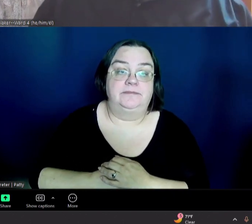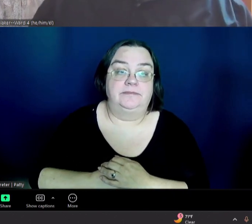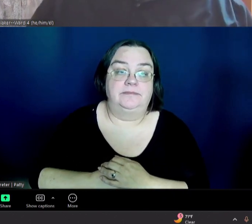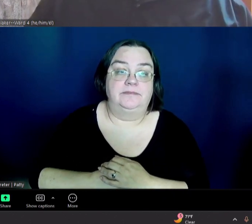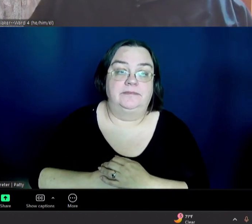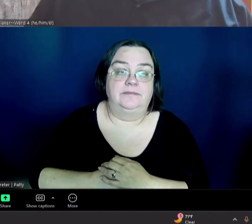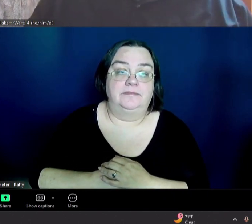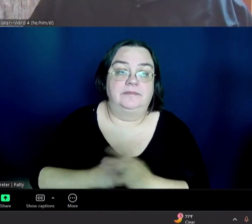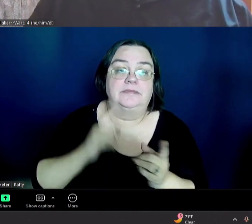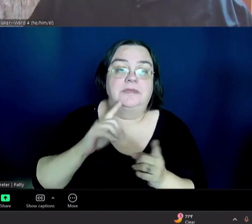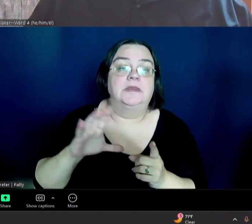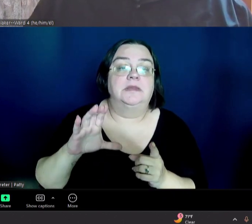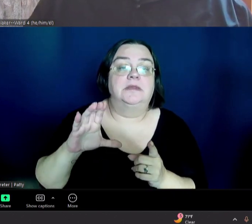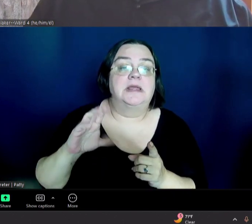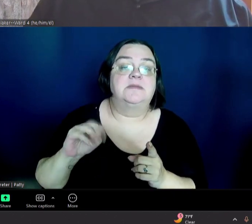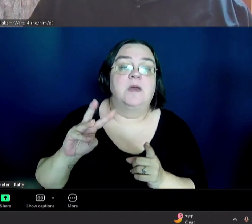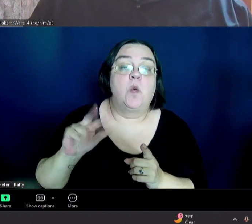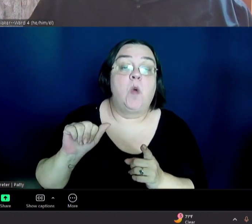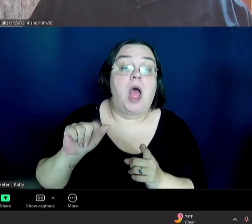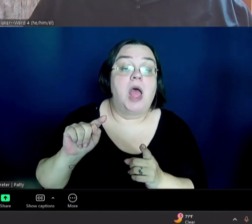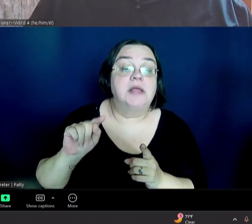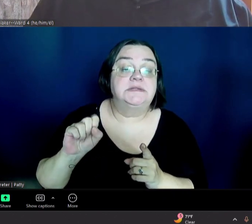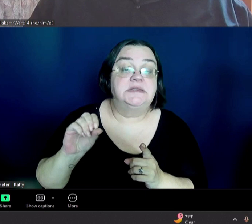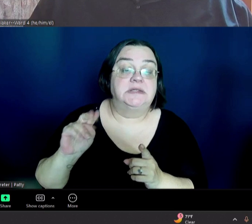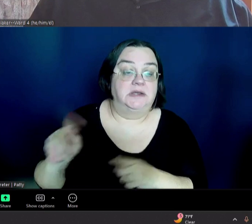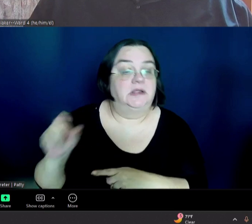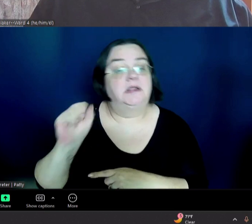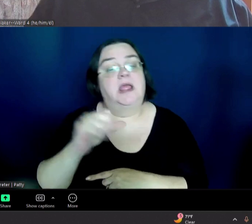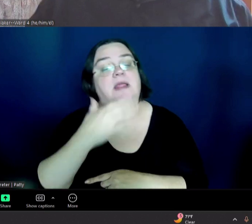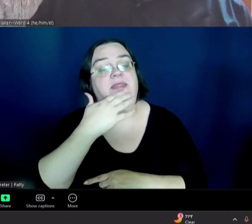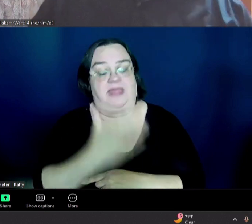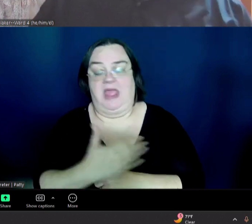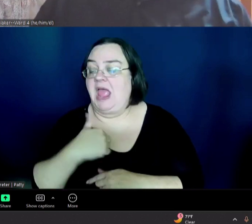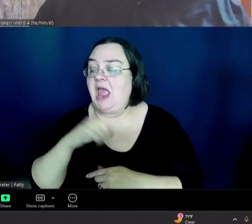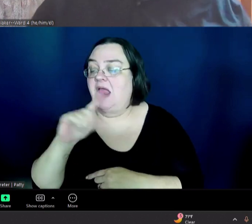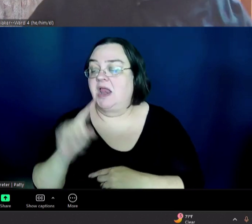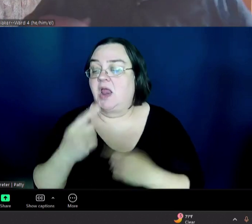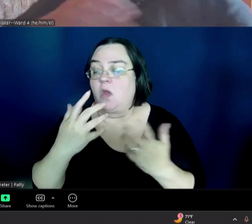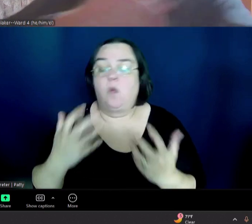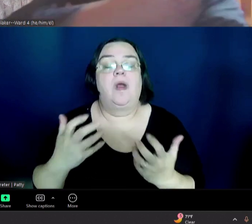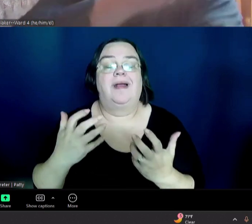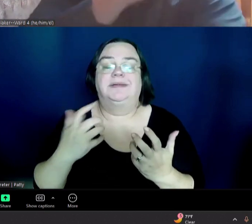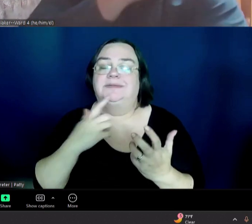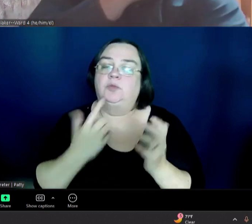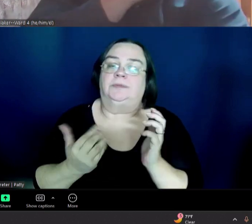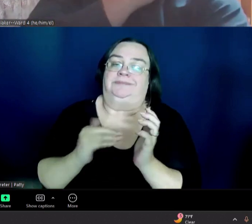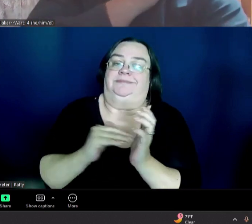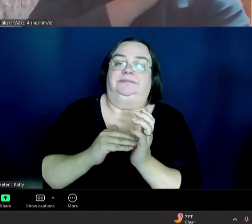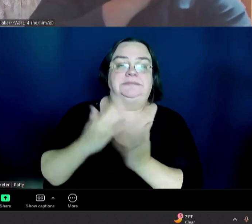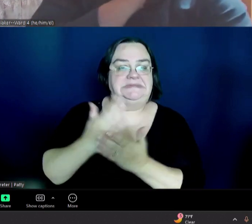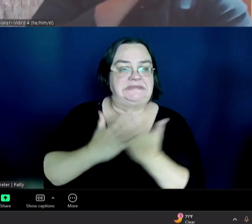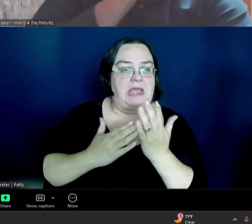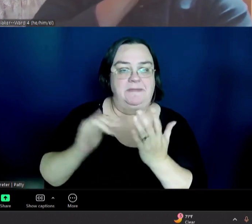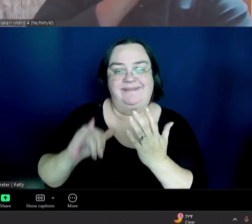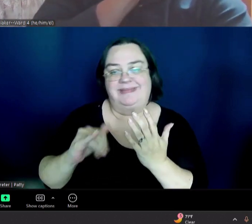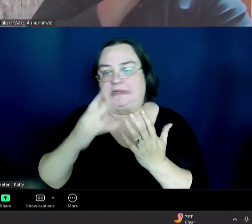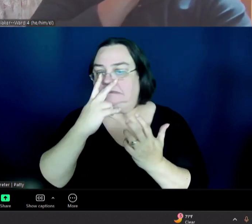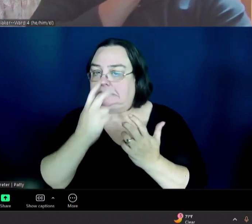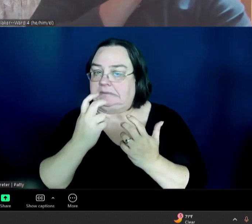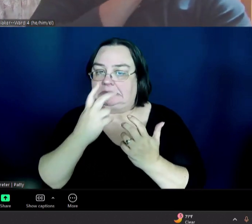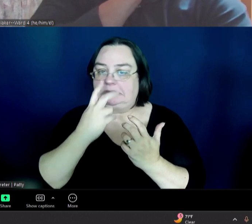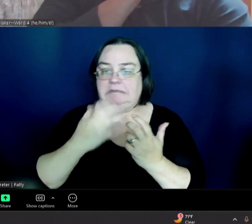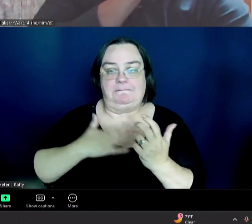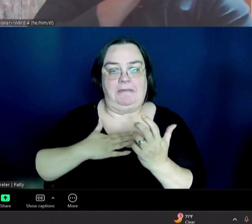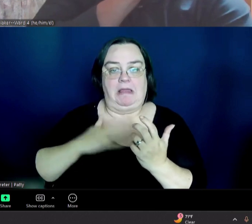Councilmember Watson? Yeah, thank you. I just want to echo some of the skepticism that my colleagues have